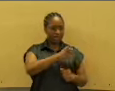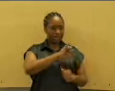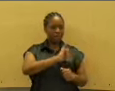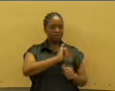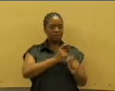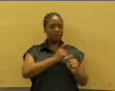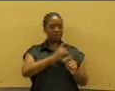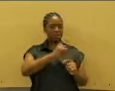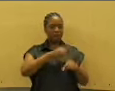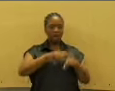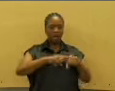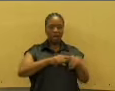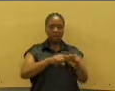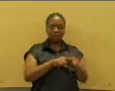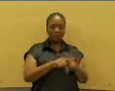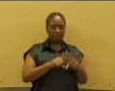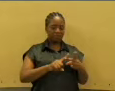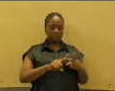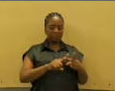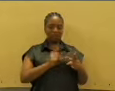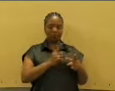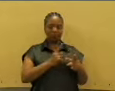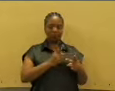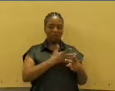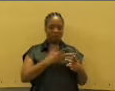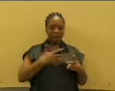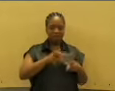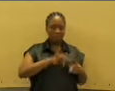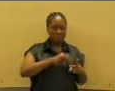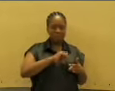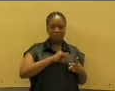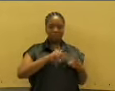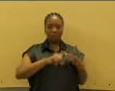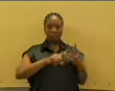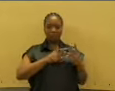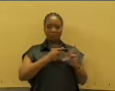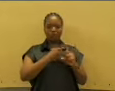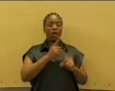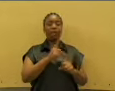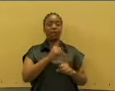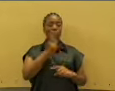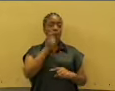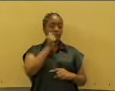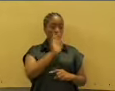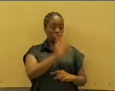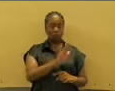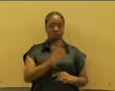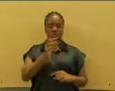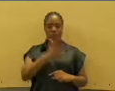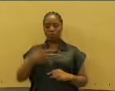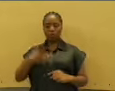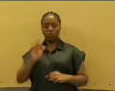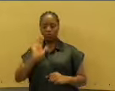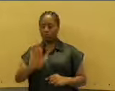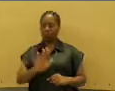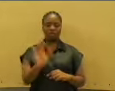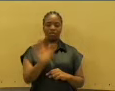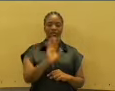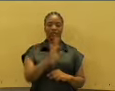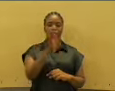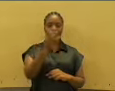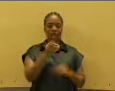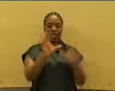them, because we can't say we're dealing with women specifically. We can't say we're dealing with men specifically. There's substrata or subgroups.